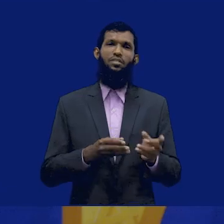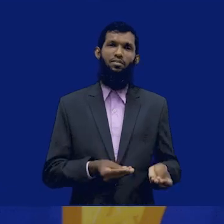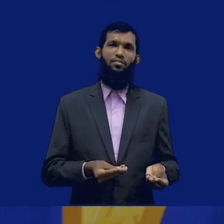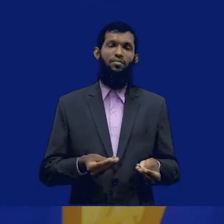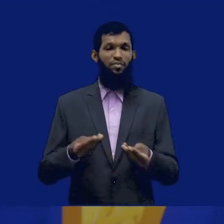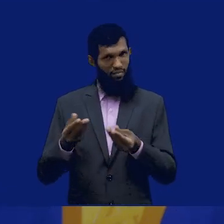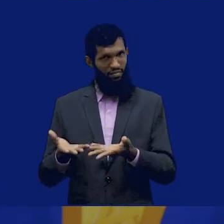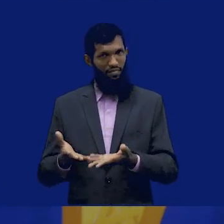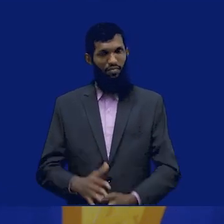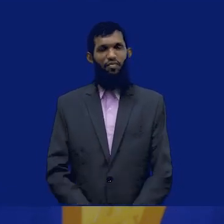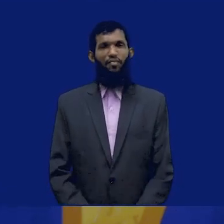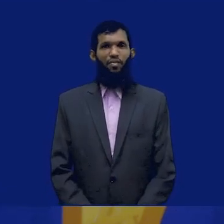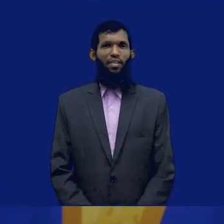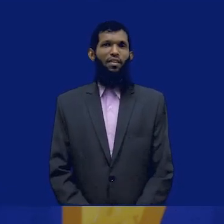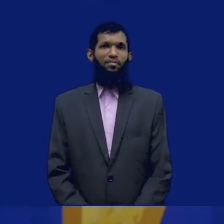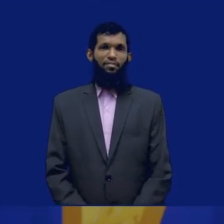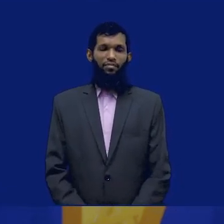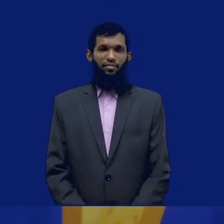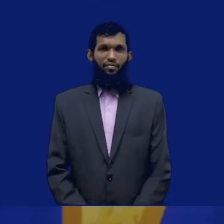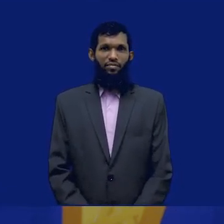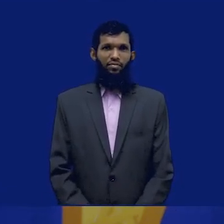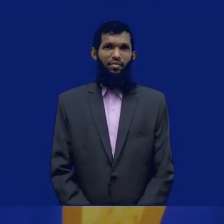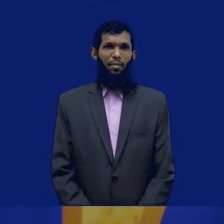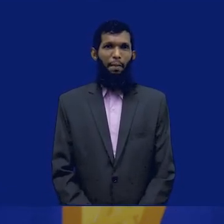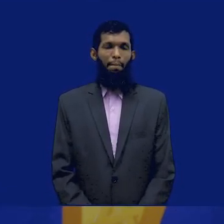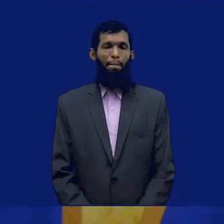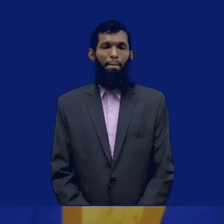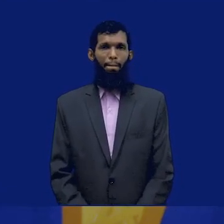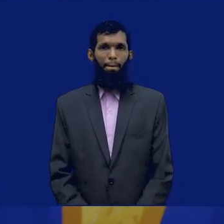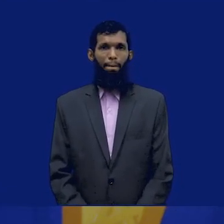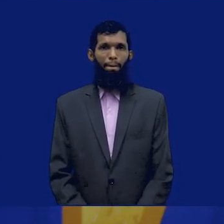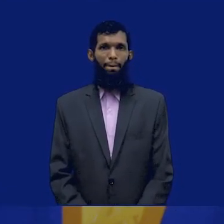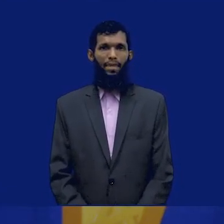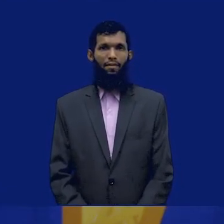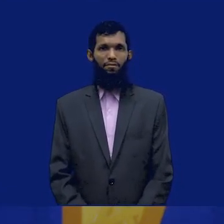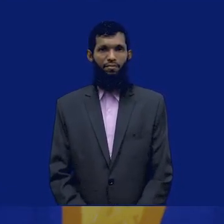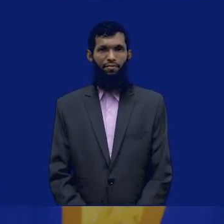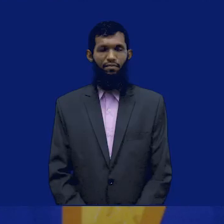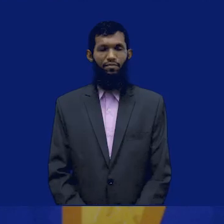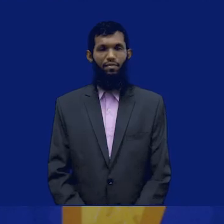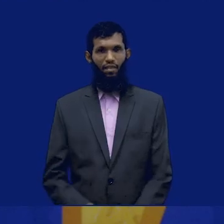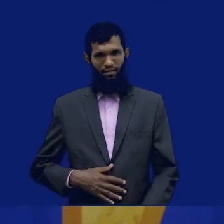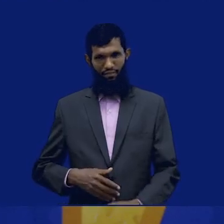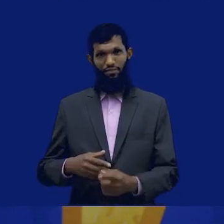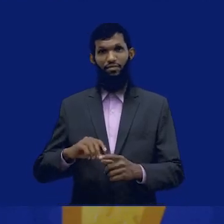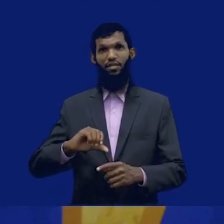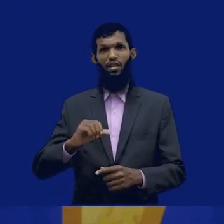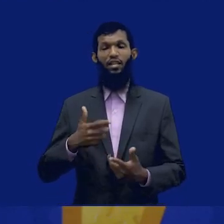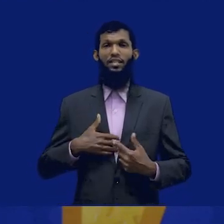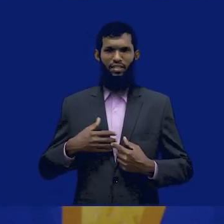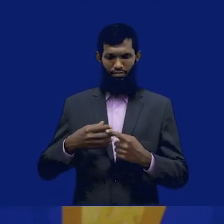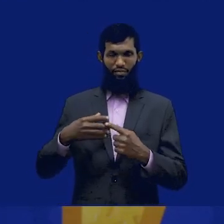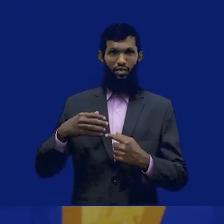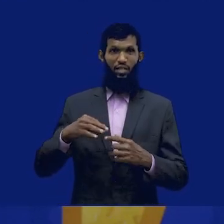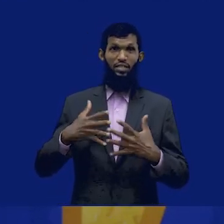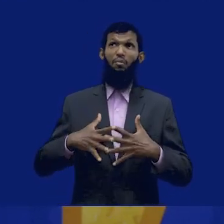we know that giving zakat is a characteristic of a true Muslim. Another important aspect is Allah bestows